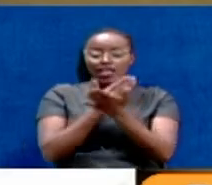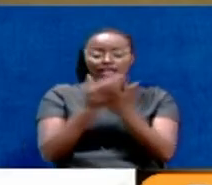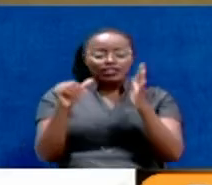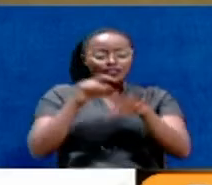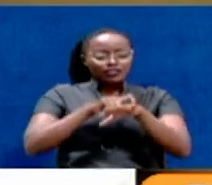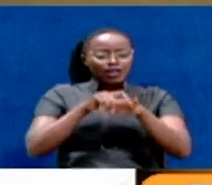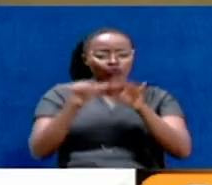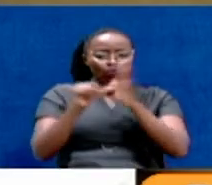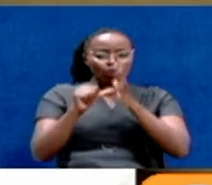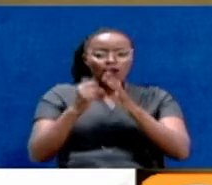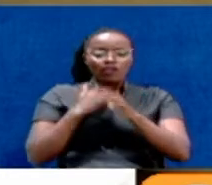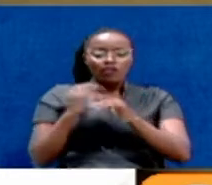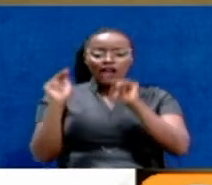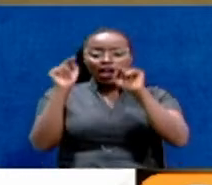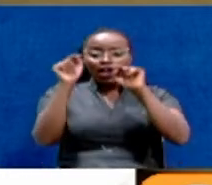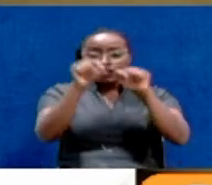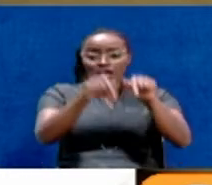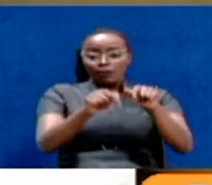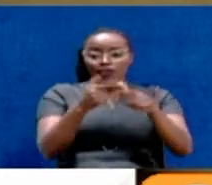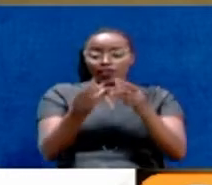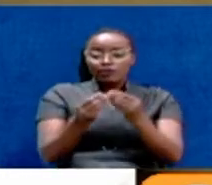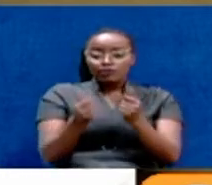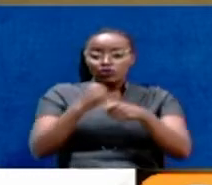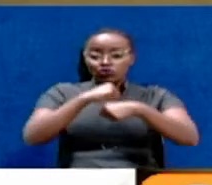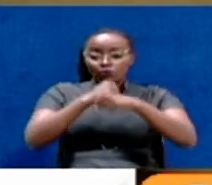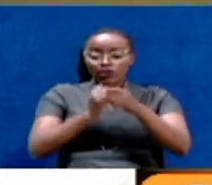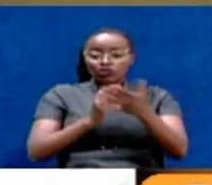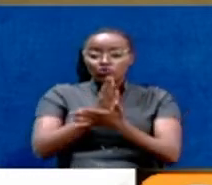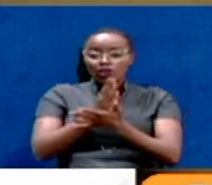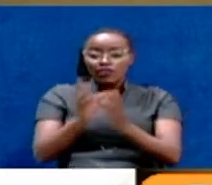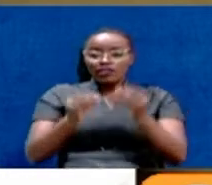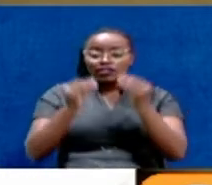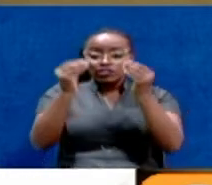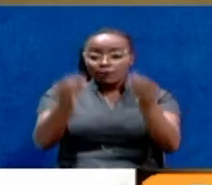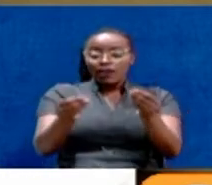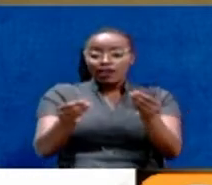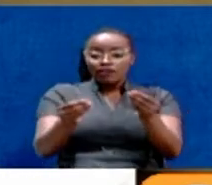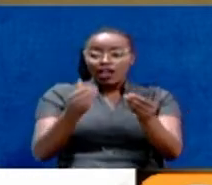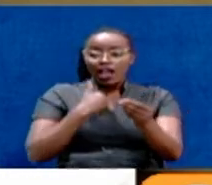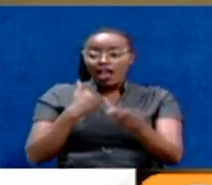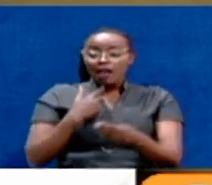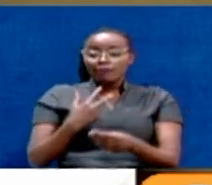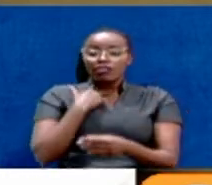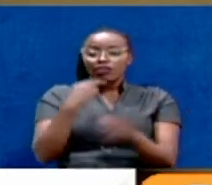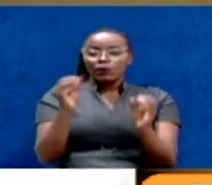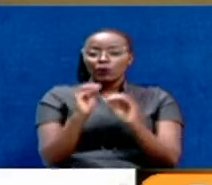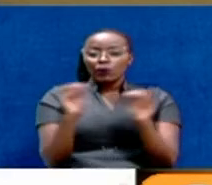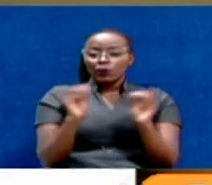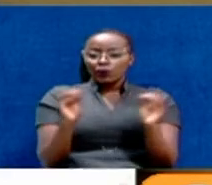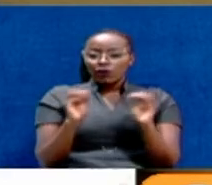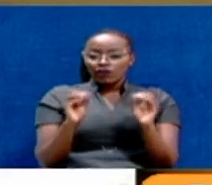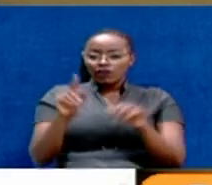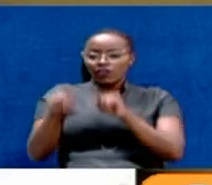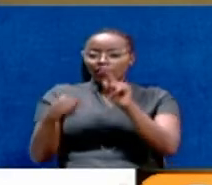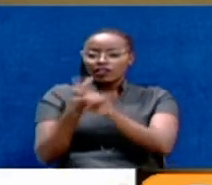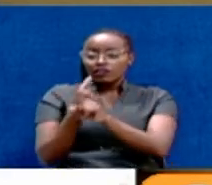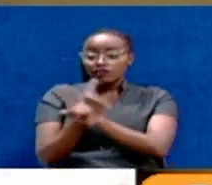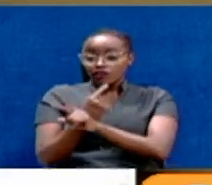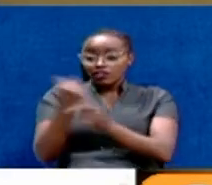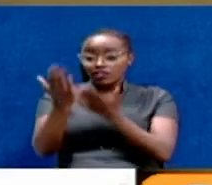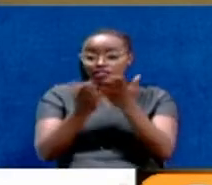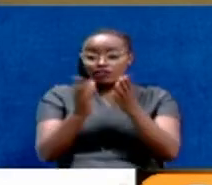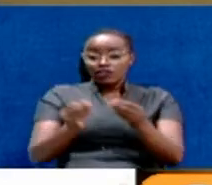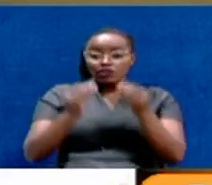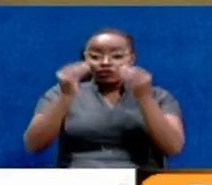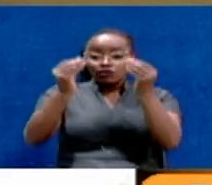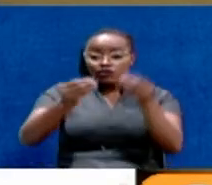a problem, we come in and coordinate that effort to make sure that the supplies are never held back, and the various services